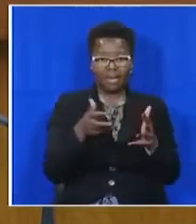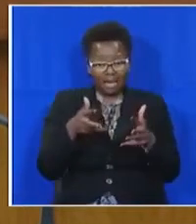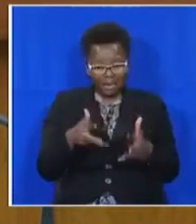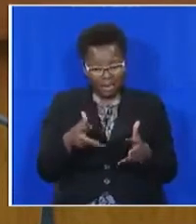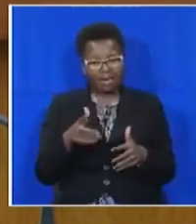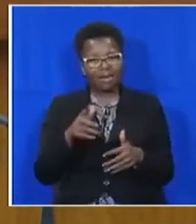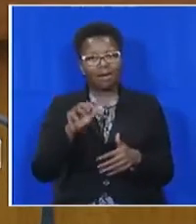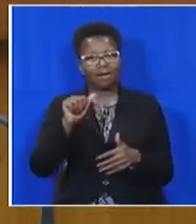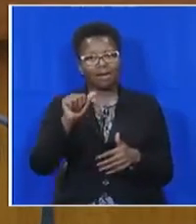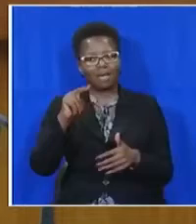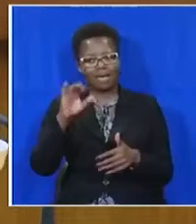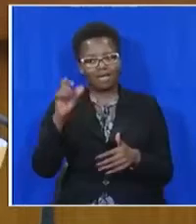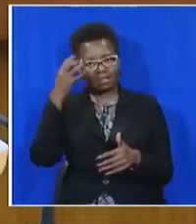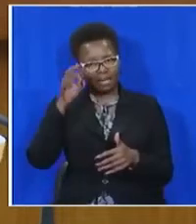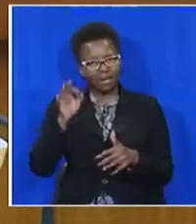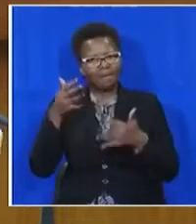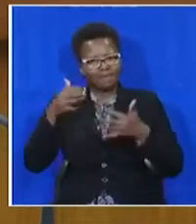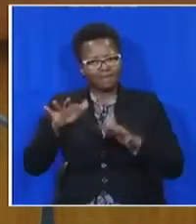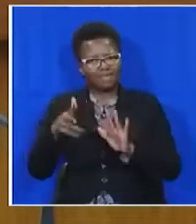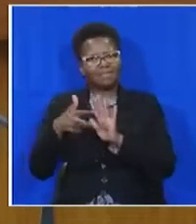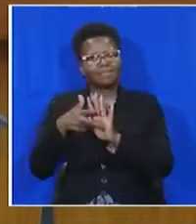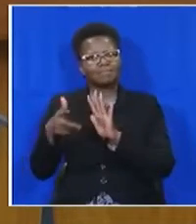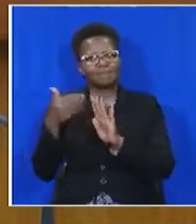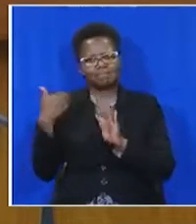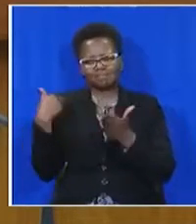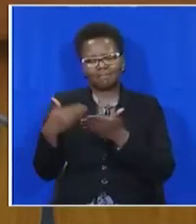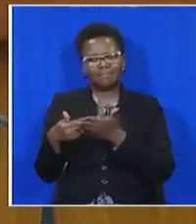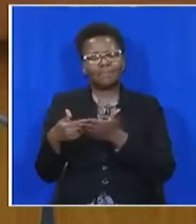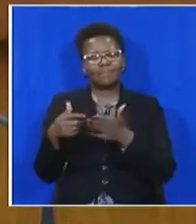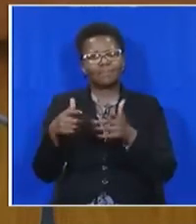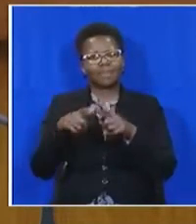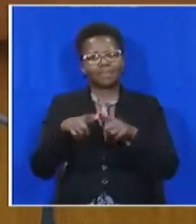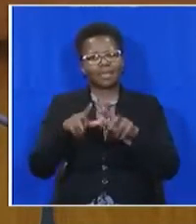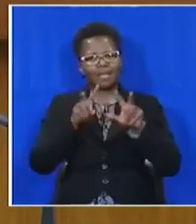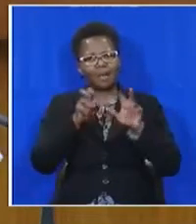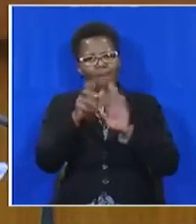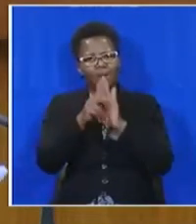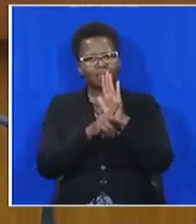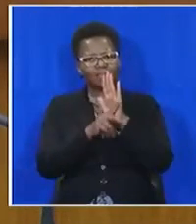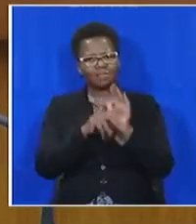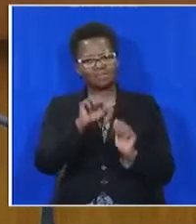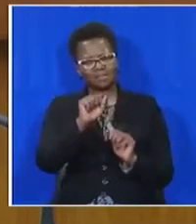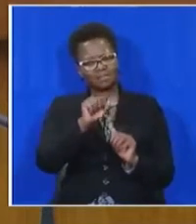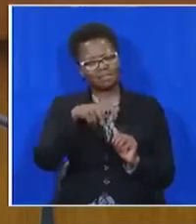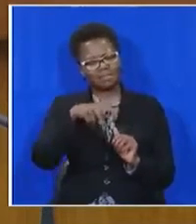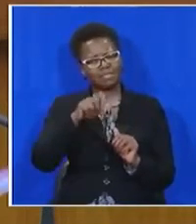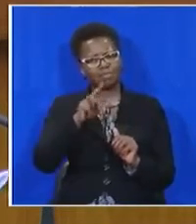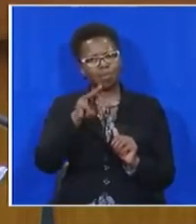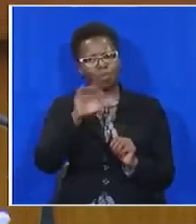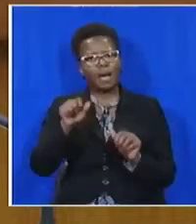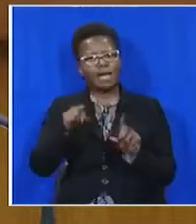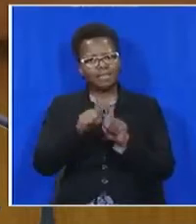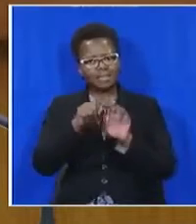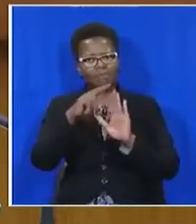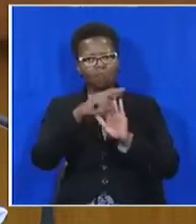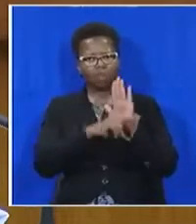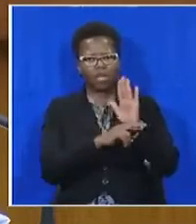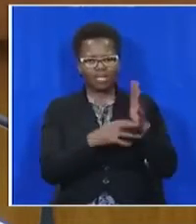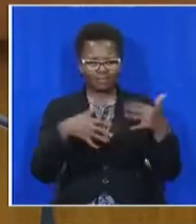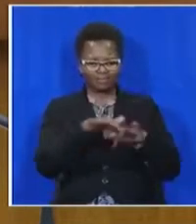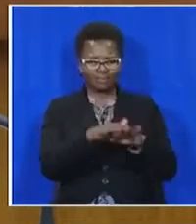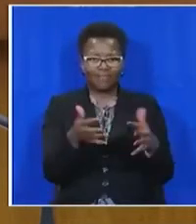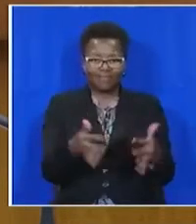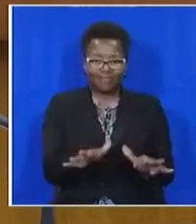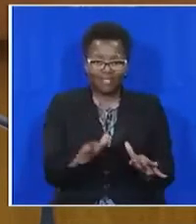Spatial Planning and Land Use Management Act, in short, SPLUMA, and its regulations as well. We want to propose to those who propose